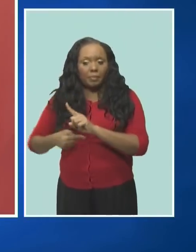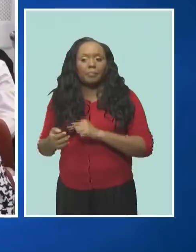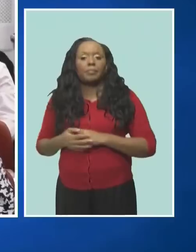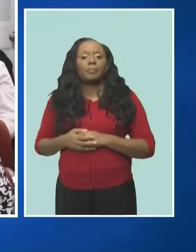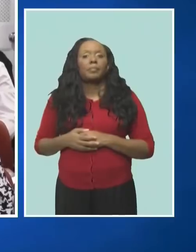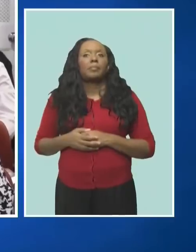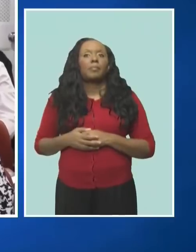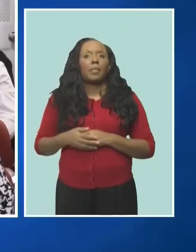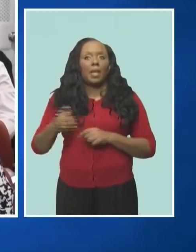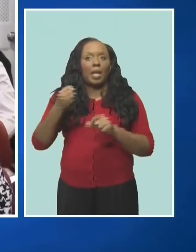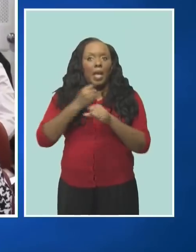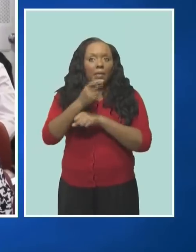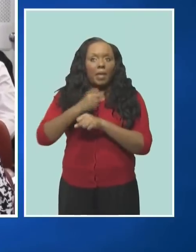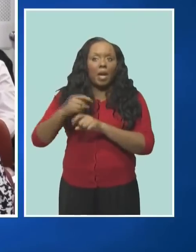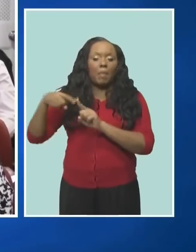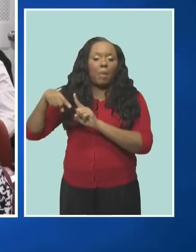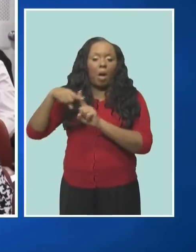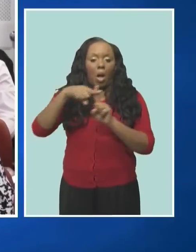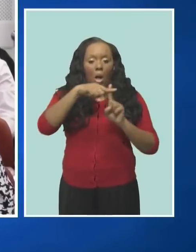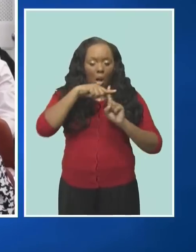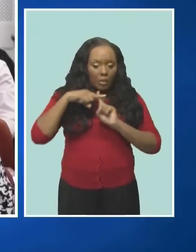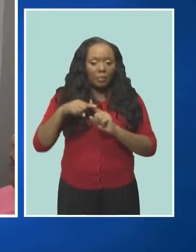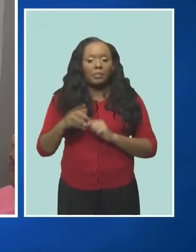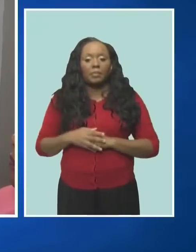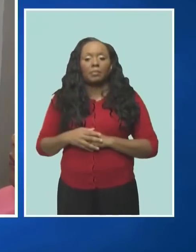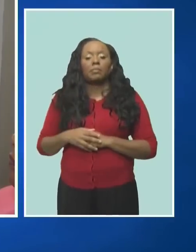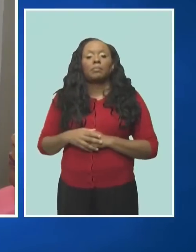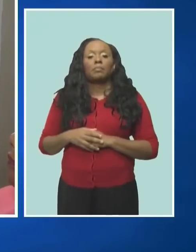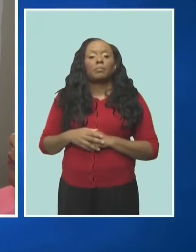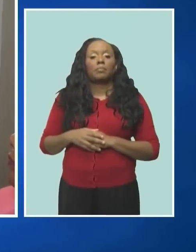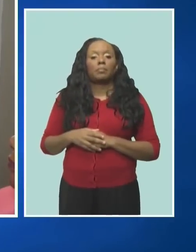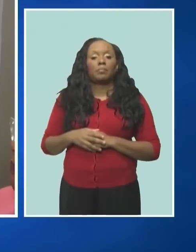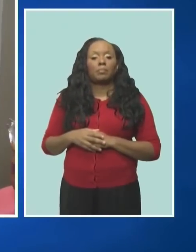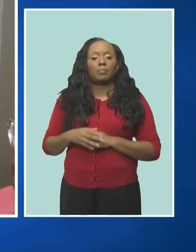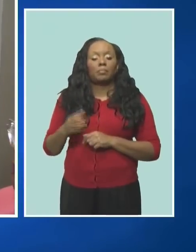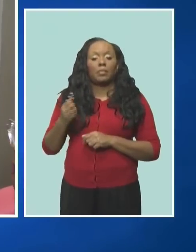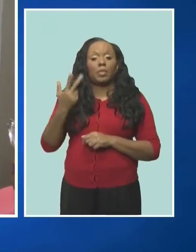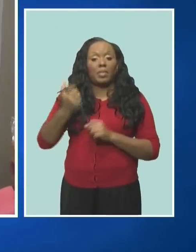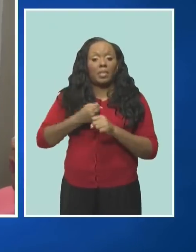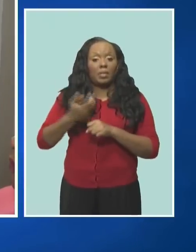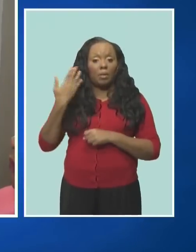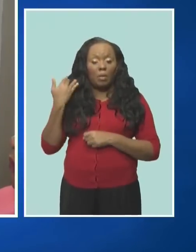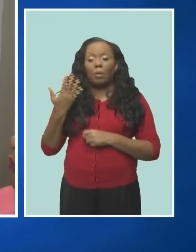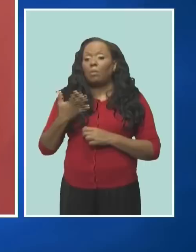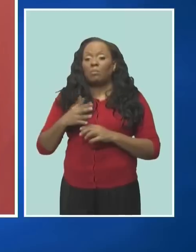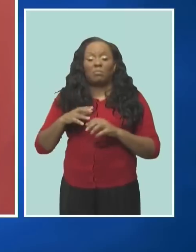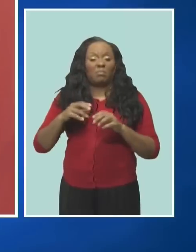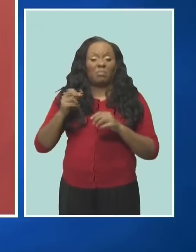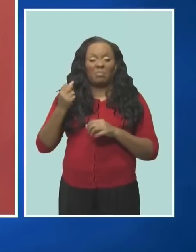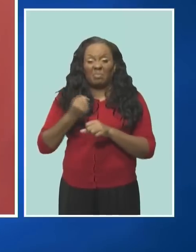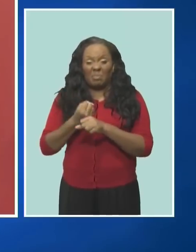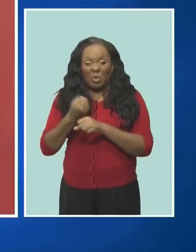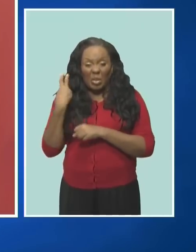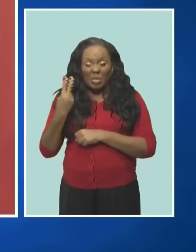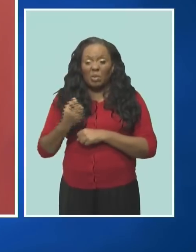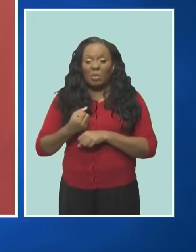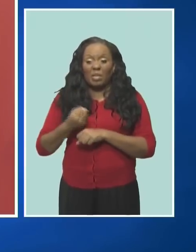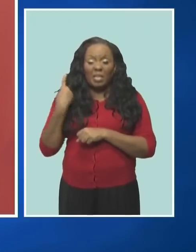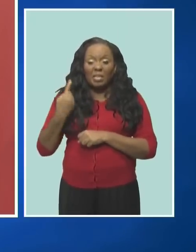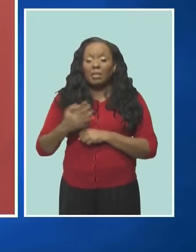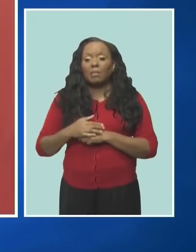yearly. In 2019, we had 65. In 22, we had 135. And then last year, we had